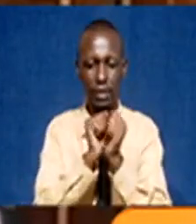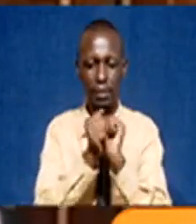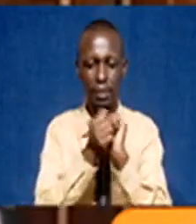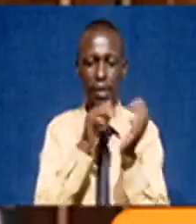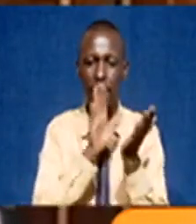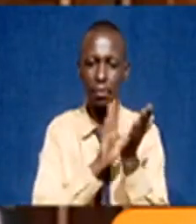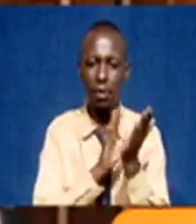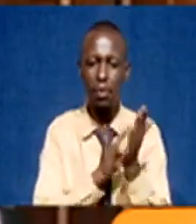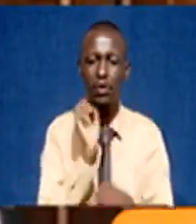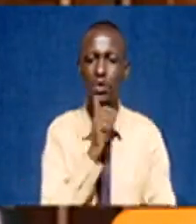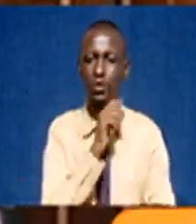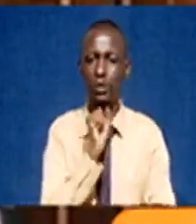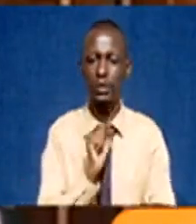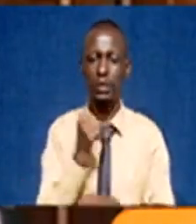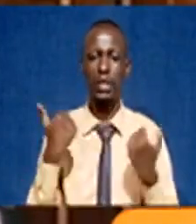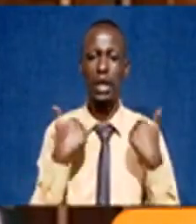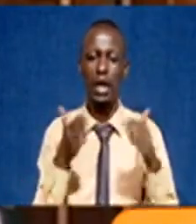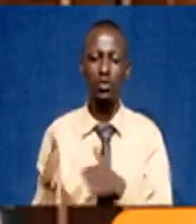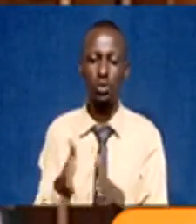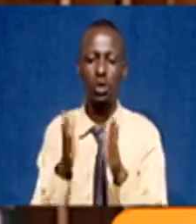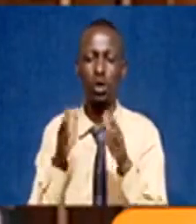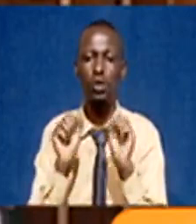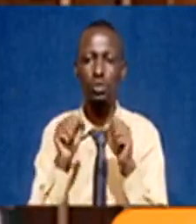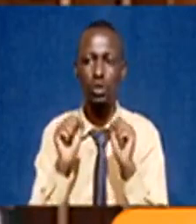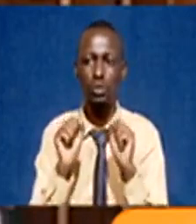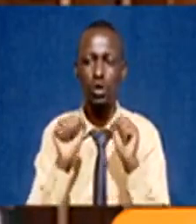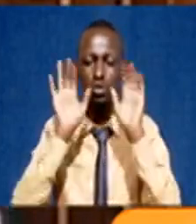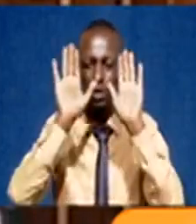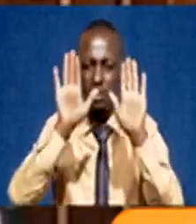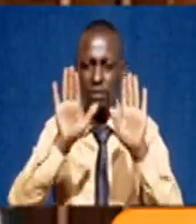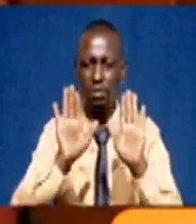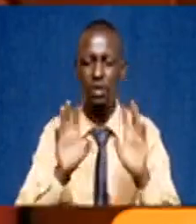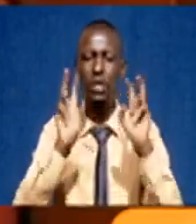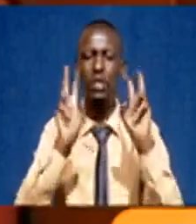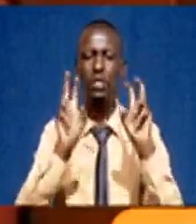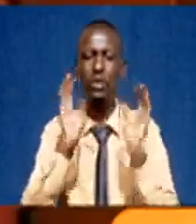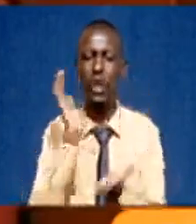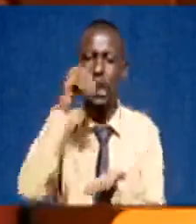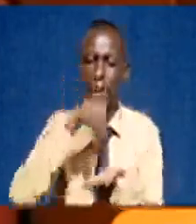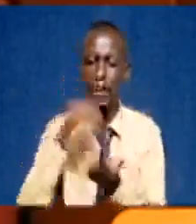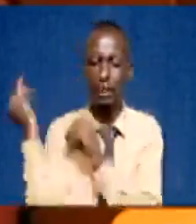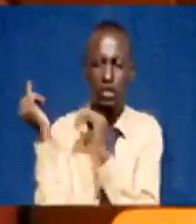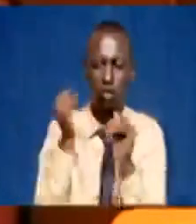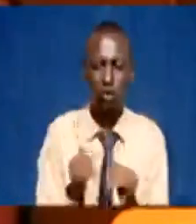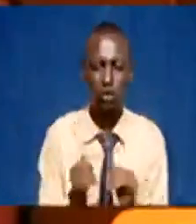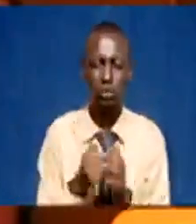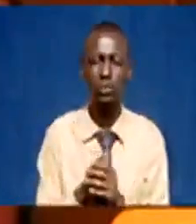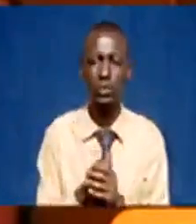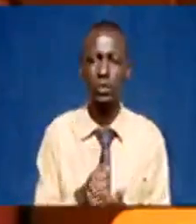proposed, to find an avenue, Mr. Speaker, to reintroduce that very important issue. On the issues that touch on